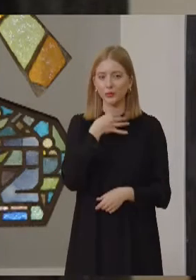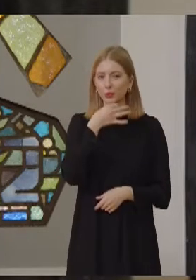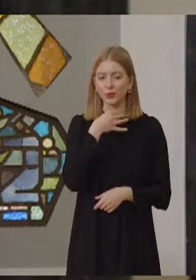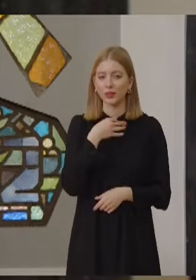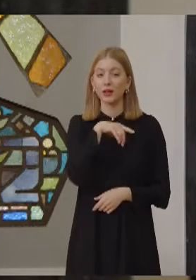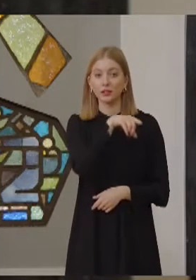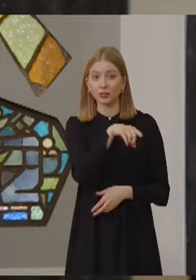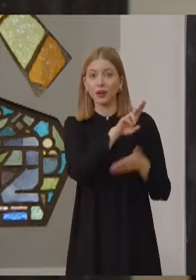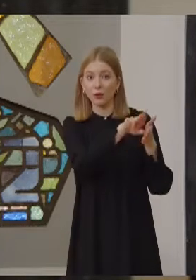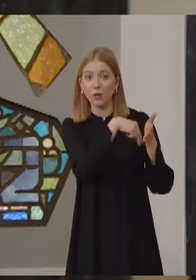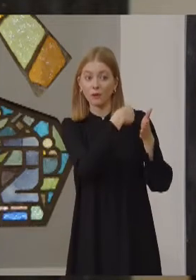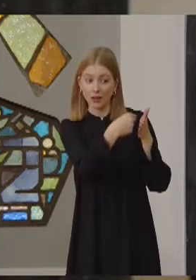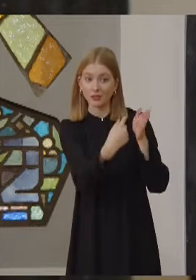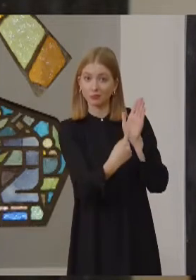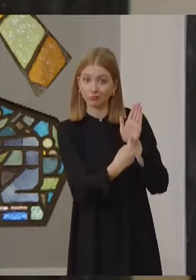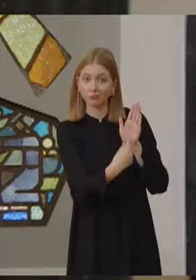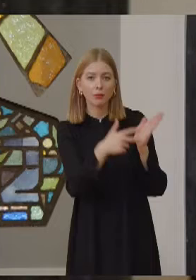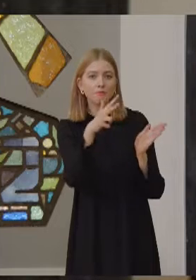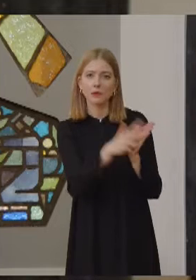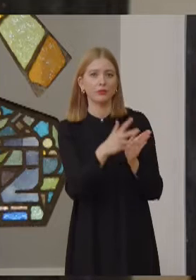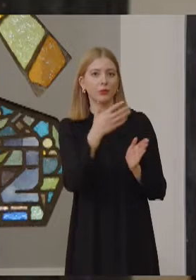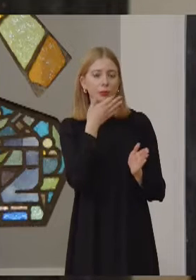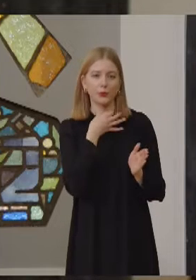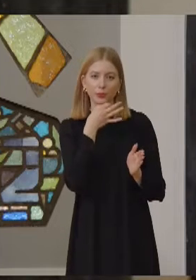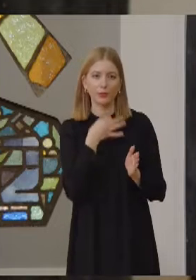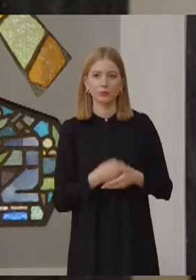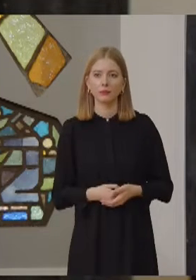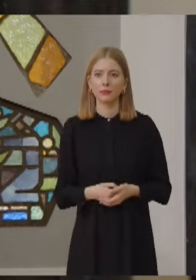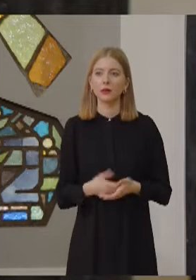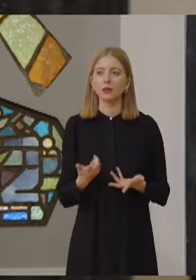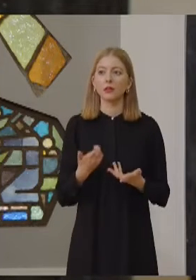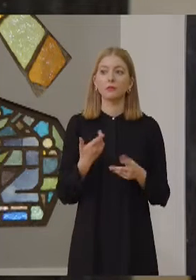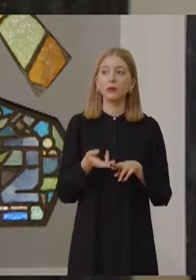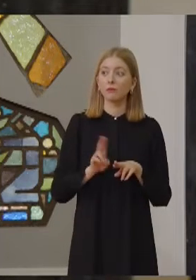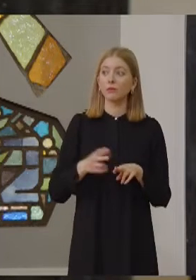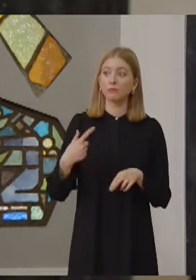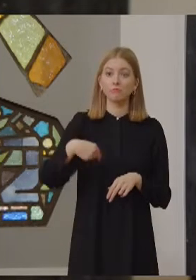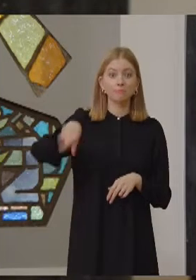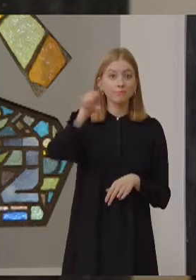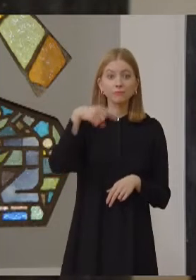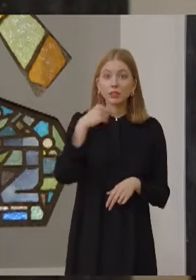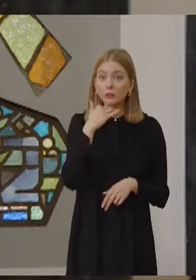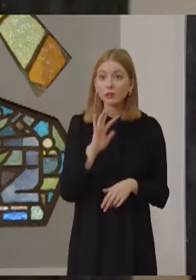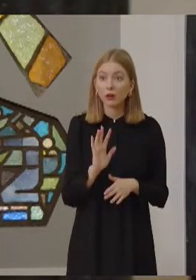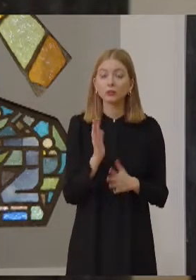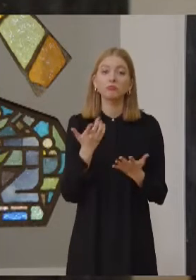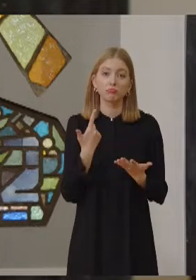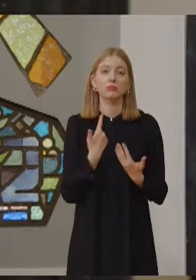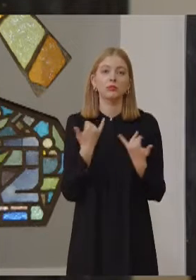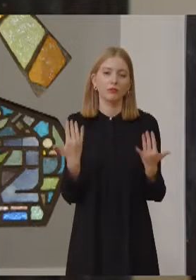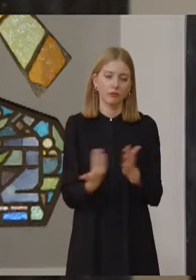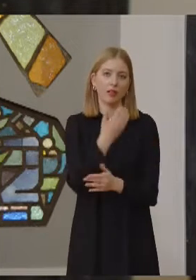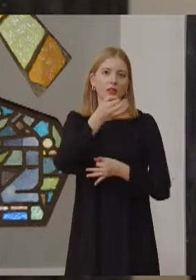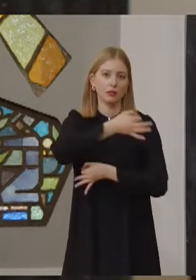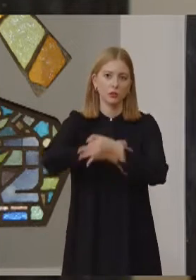not said everything. We still continue to be talking, but the convention remains not ratified,